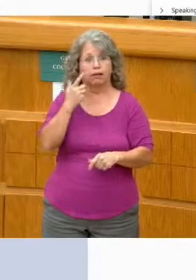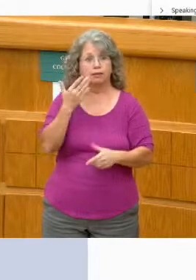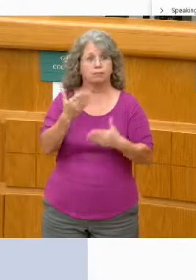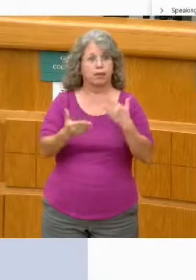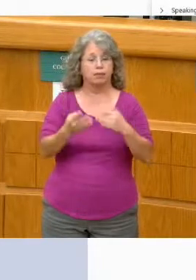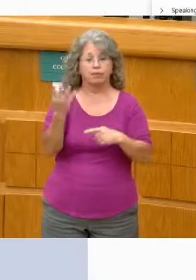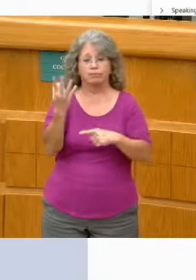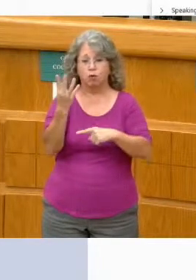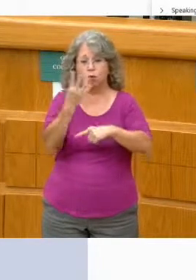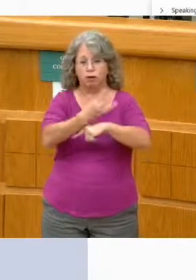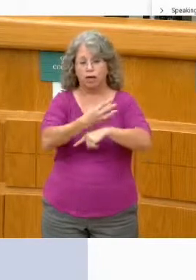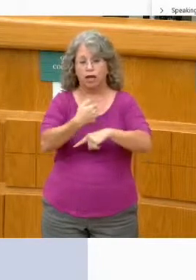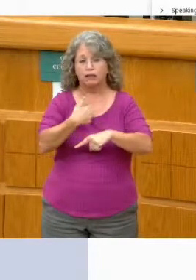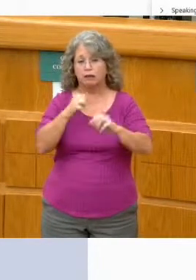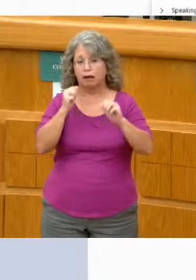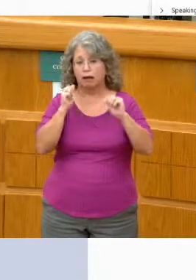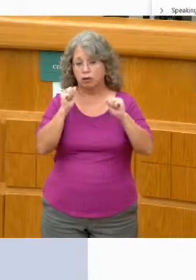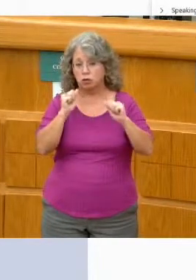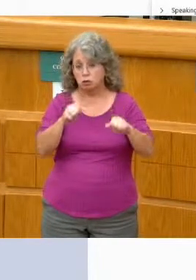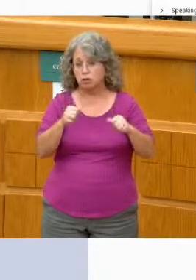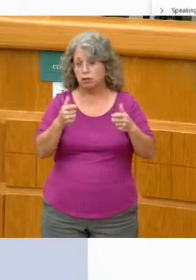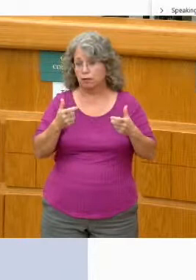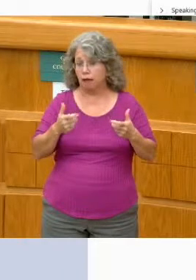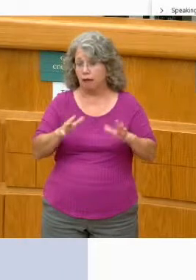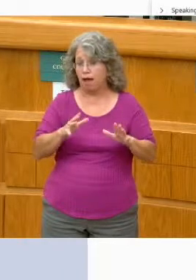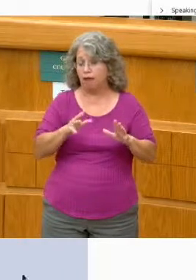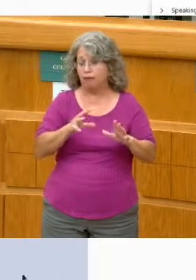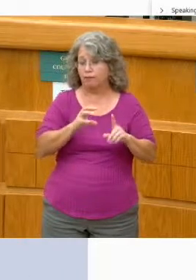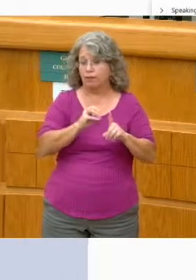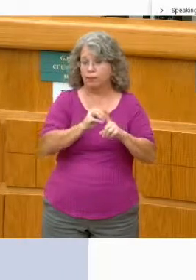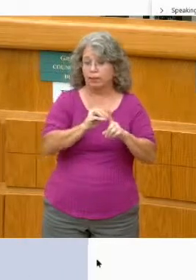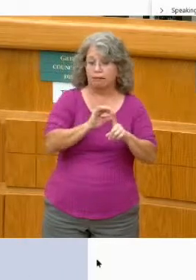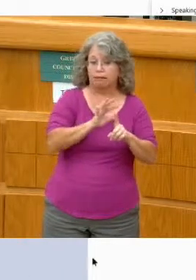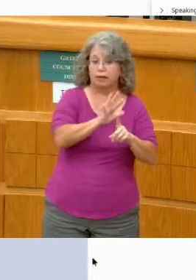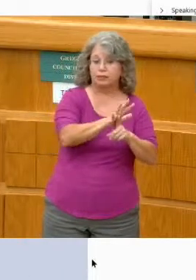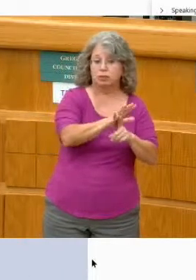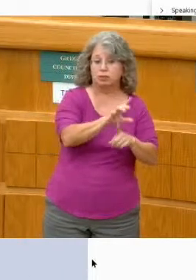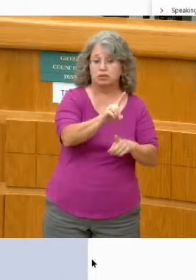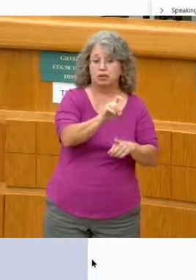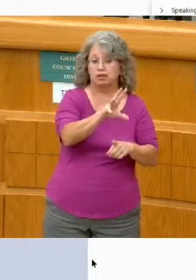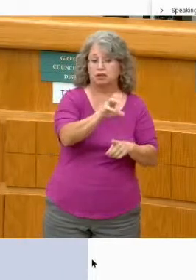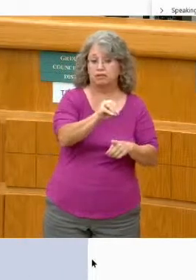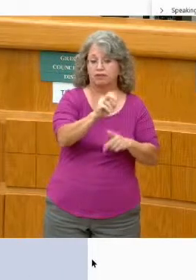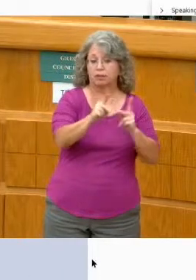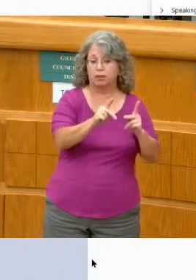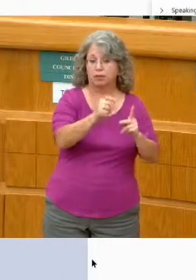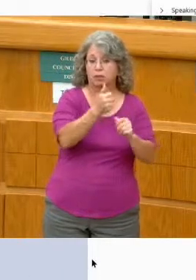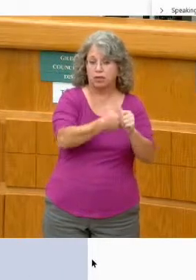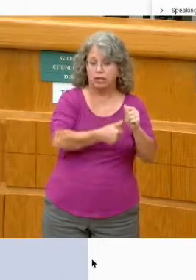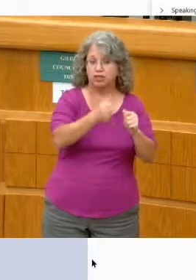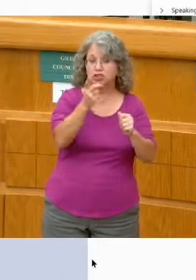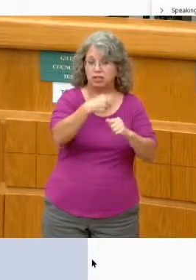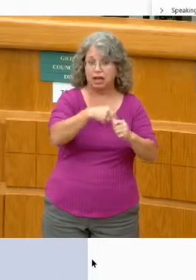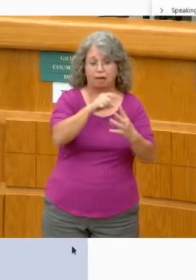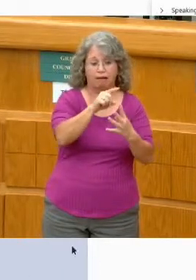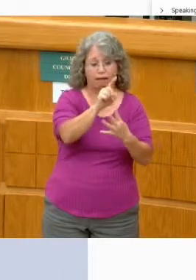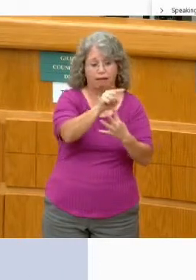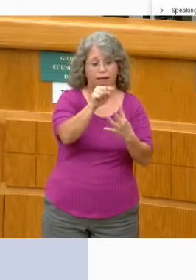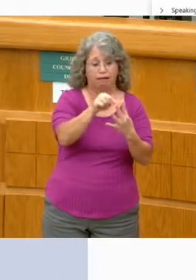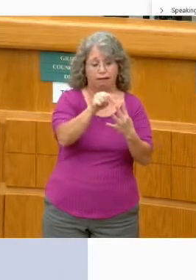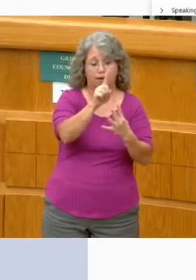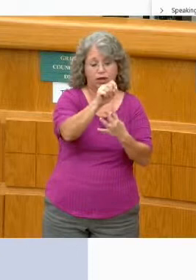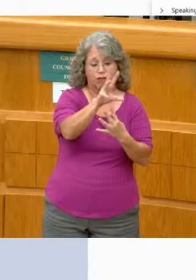figure there's been about 4 days in which I could have been infecting 150 people for each of those days. So